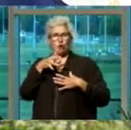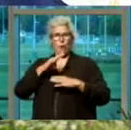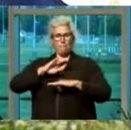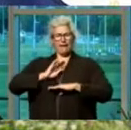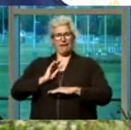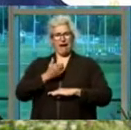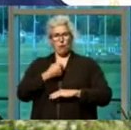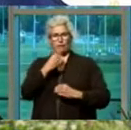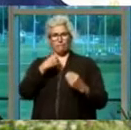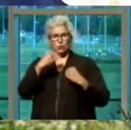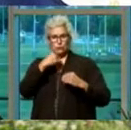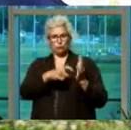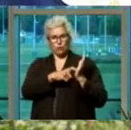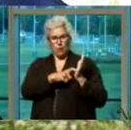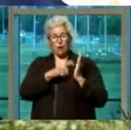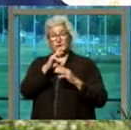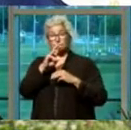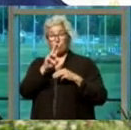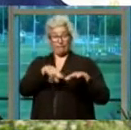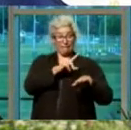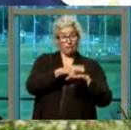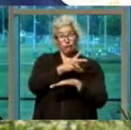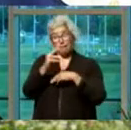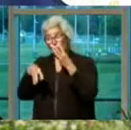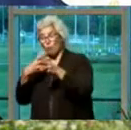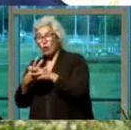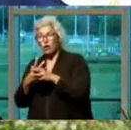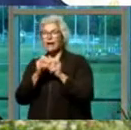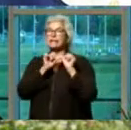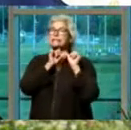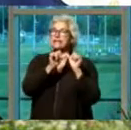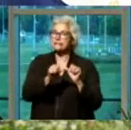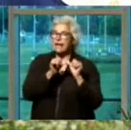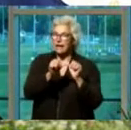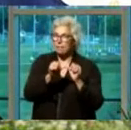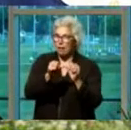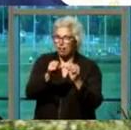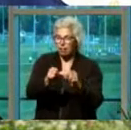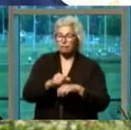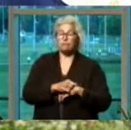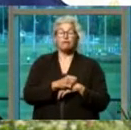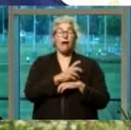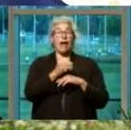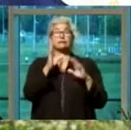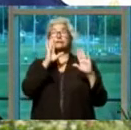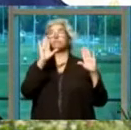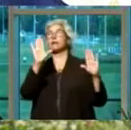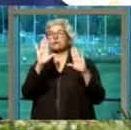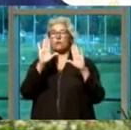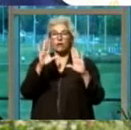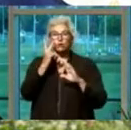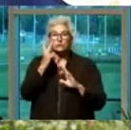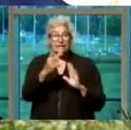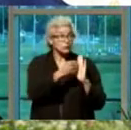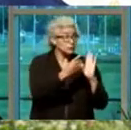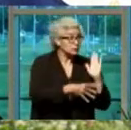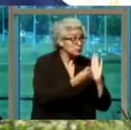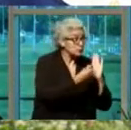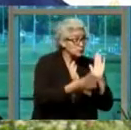nation and the world while doing so sustainably. It's especially great to see in the audience some